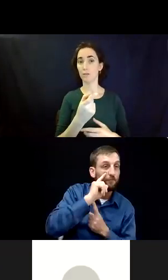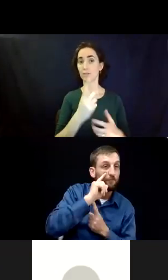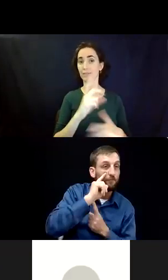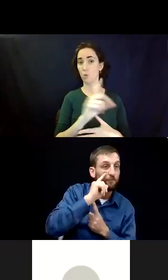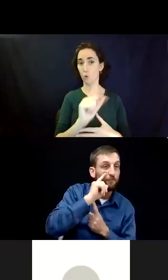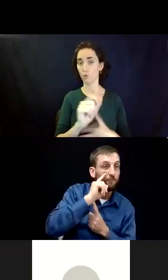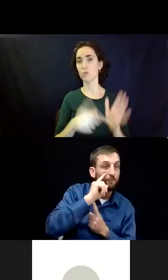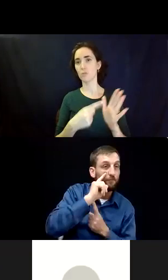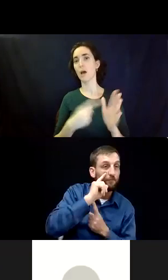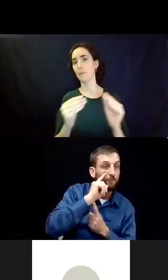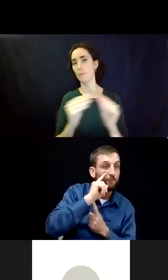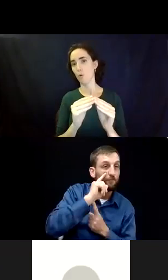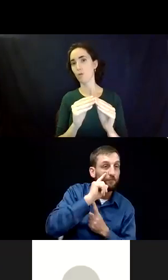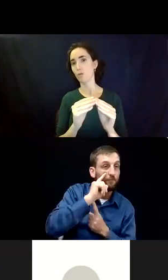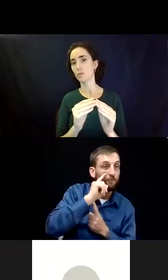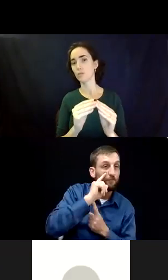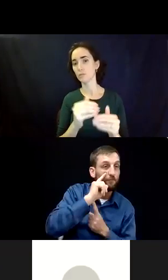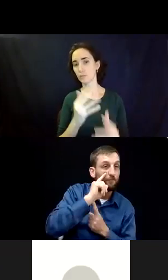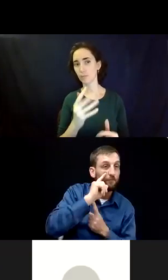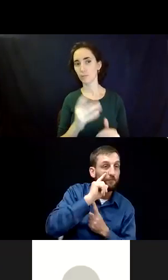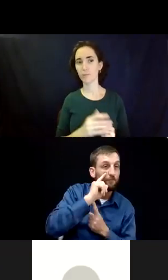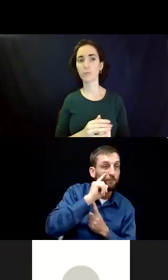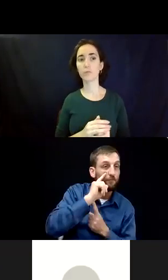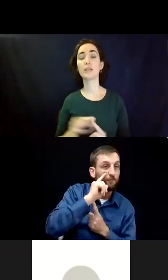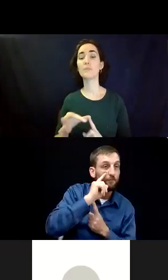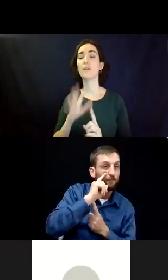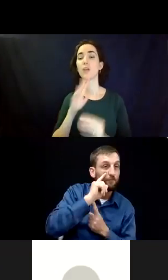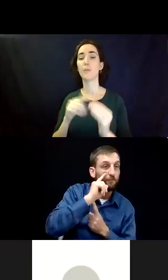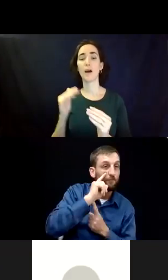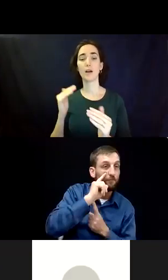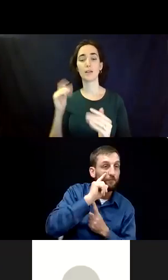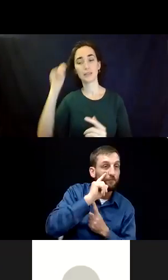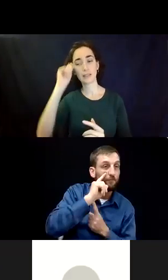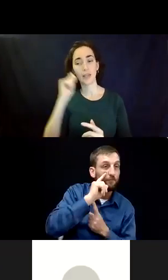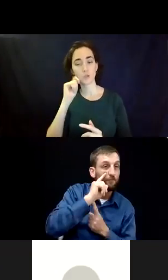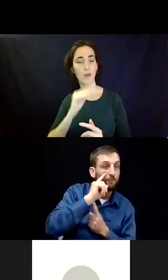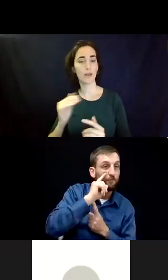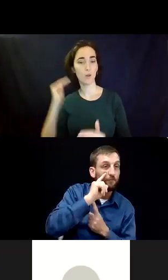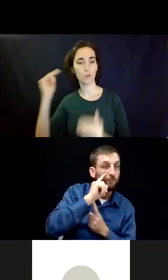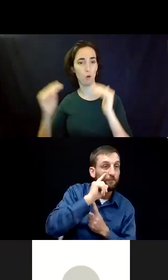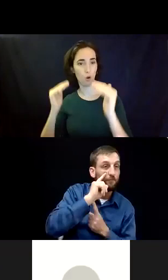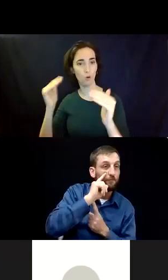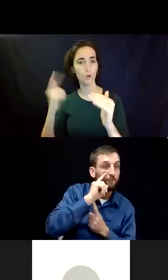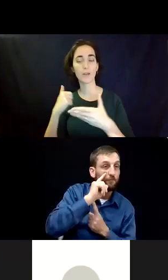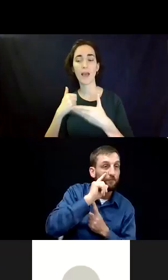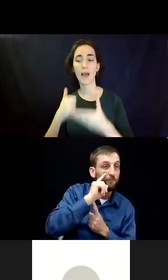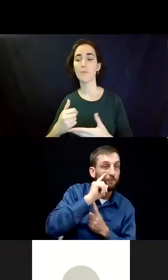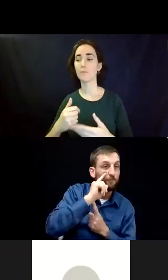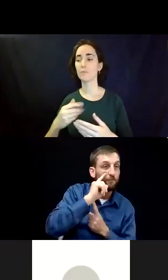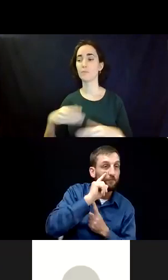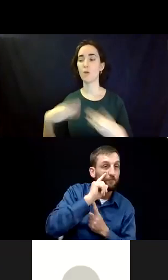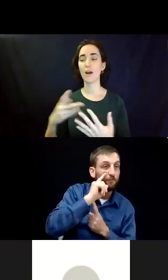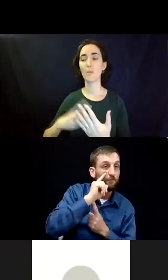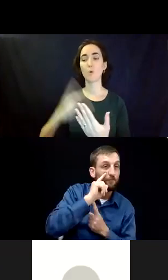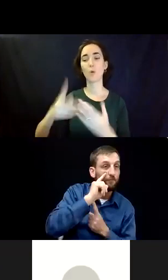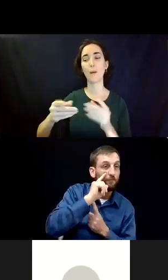Specifically, when we're talking about adolescents and adults, we help to provide programming and services